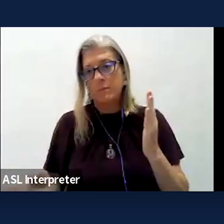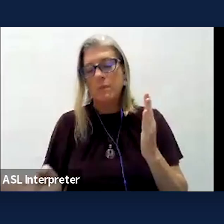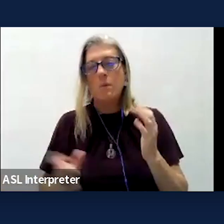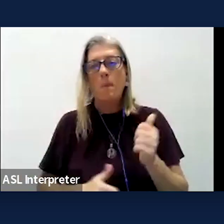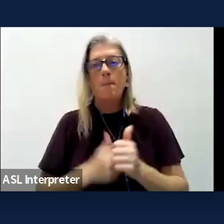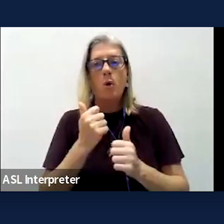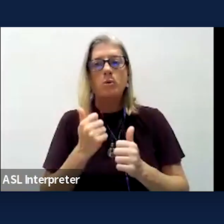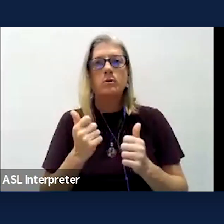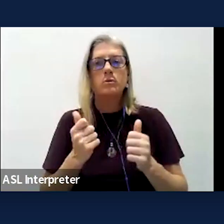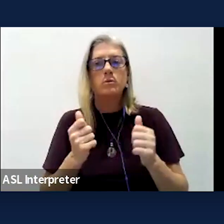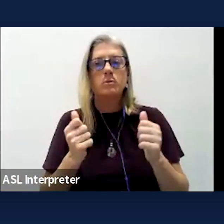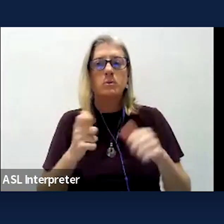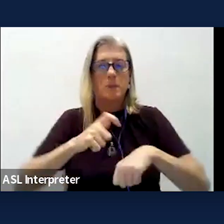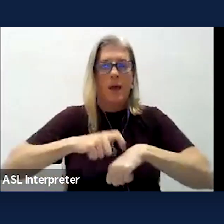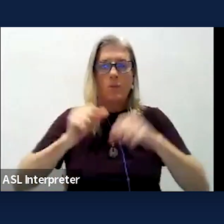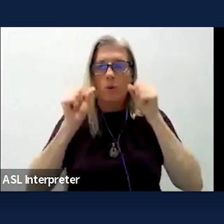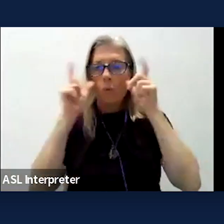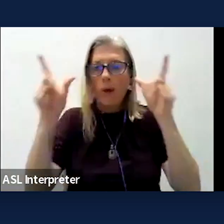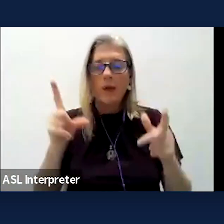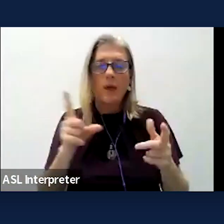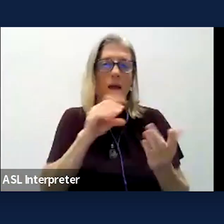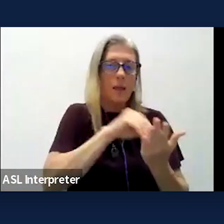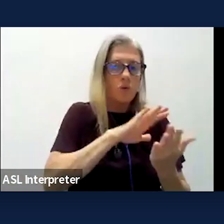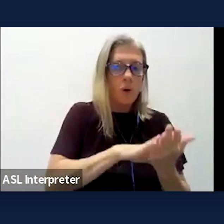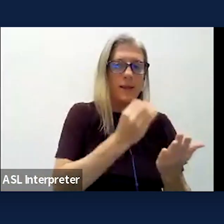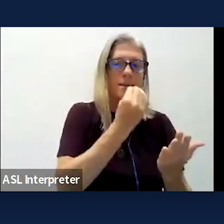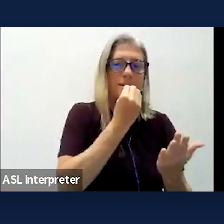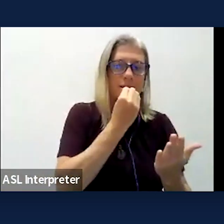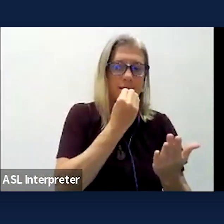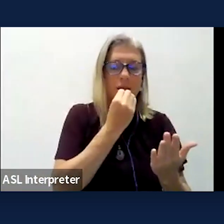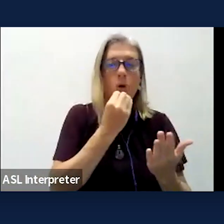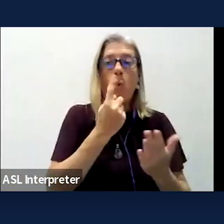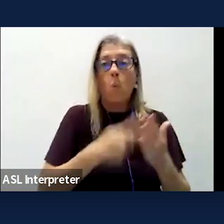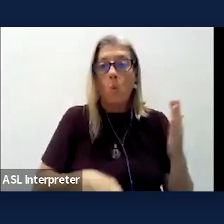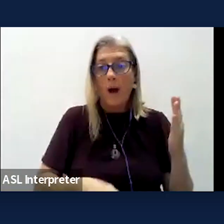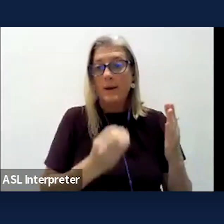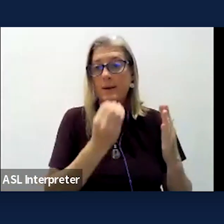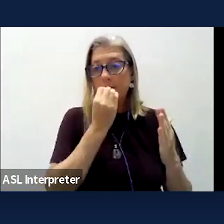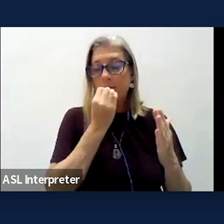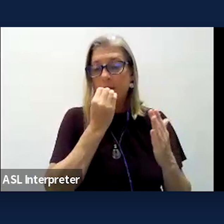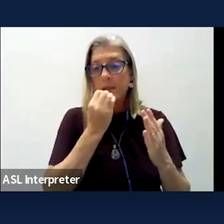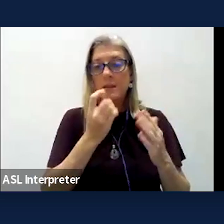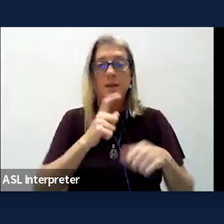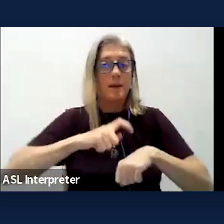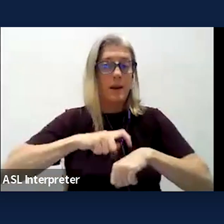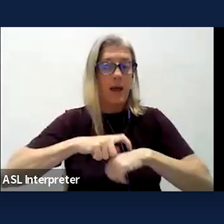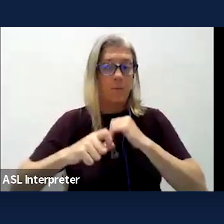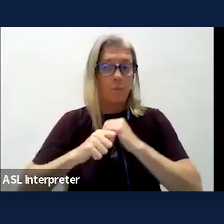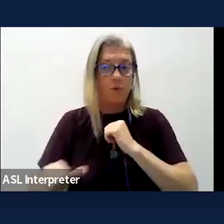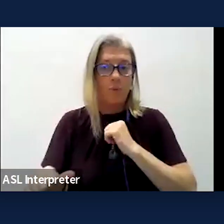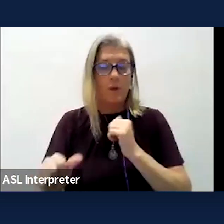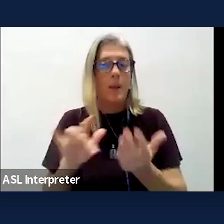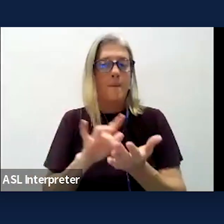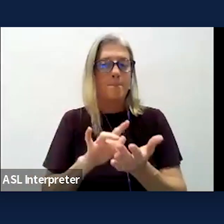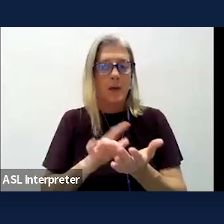awake, just keeping the track of when I eat, what I'm eating, when I have a movement, what medicines I'm